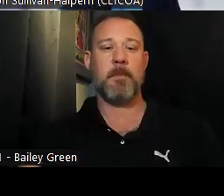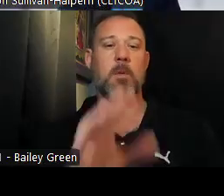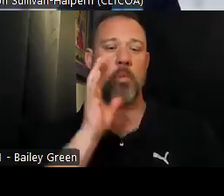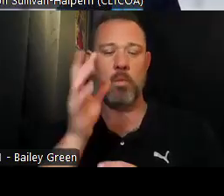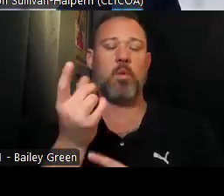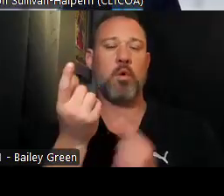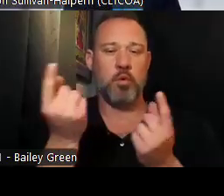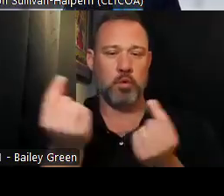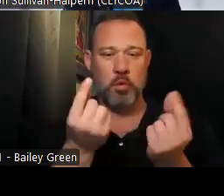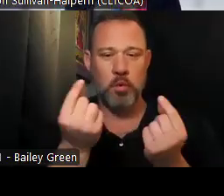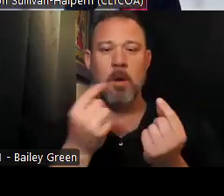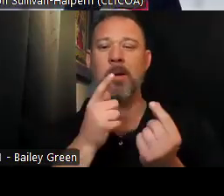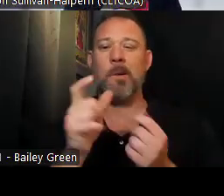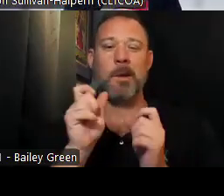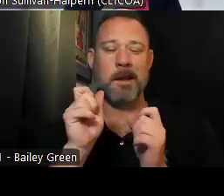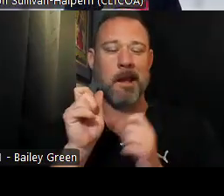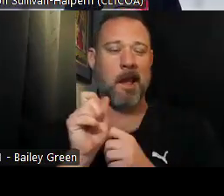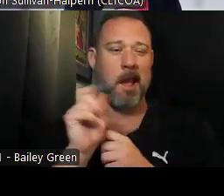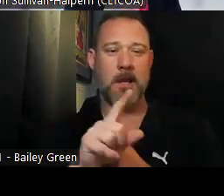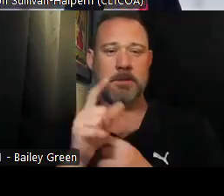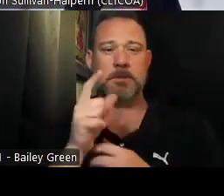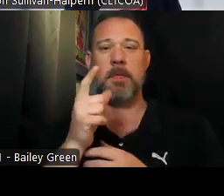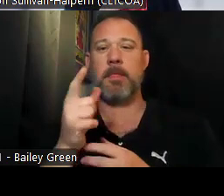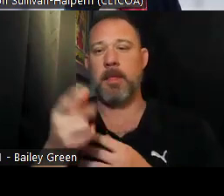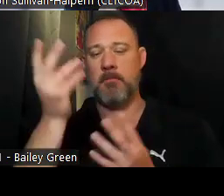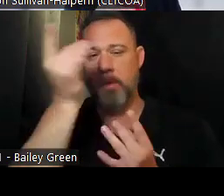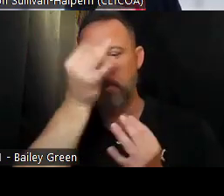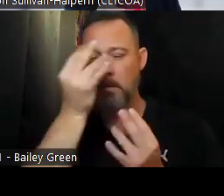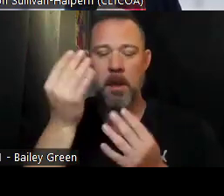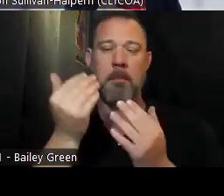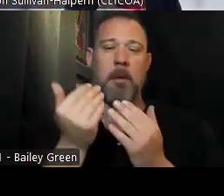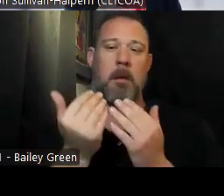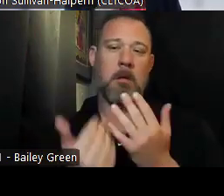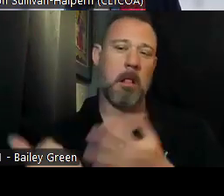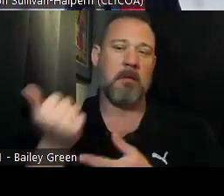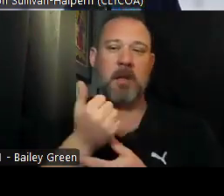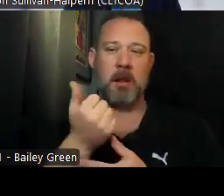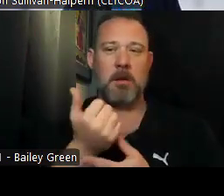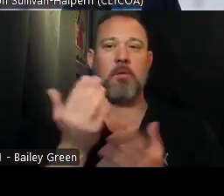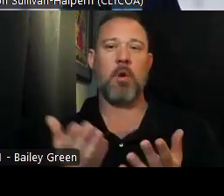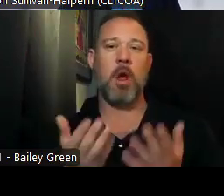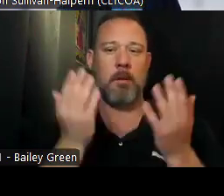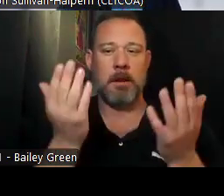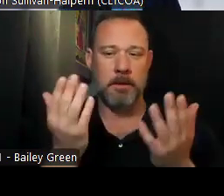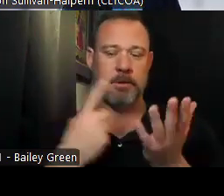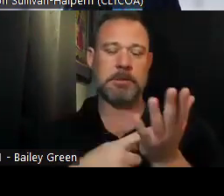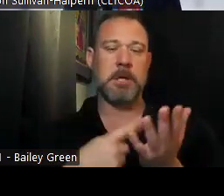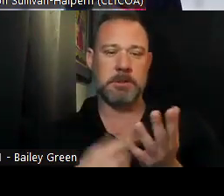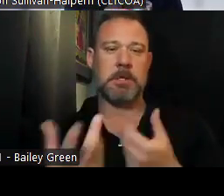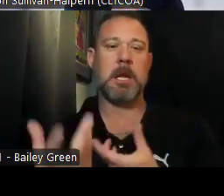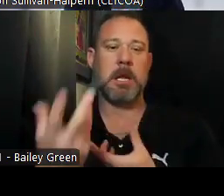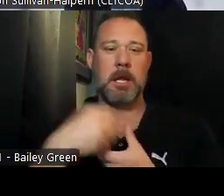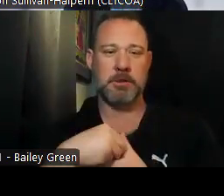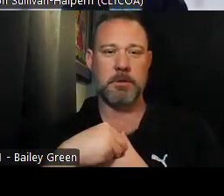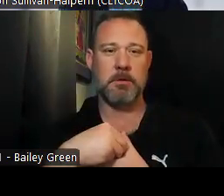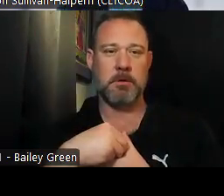work, we ask that the subcommittee contemplate about elevating recommendations based on the discussions engagement. The focus areas